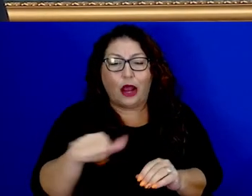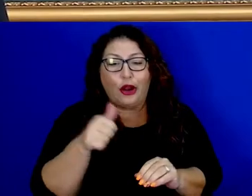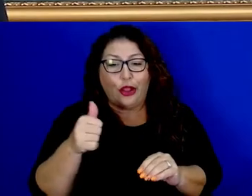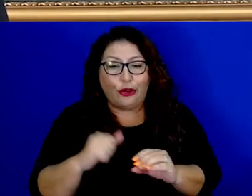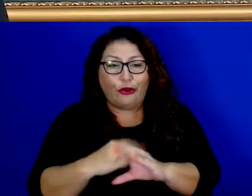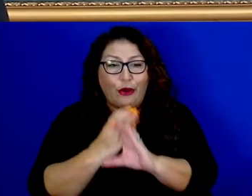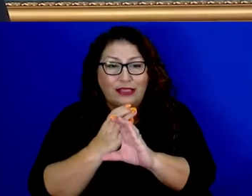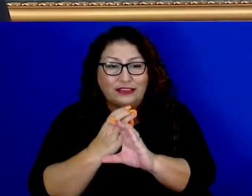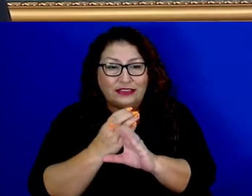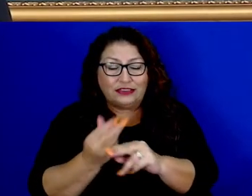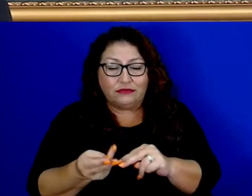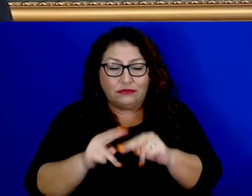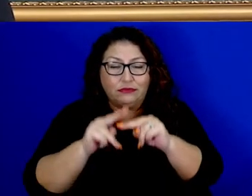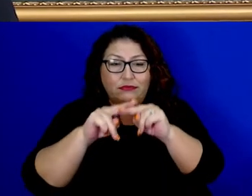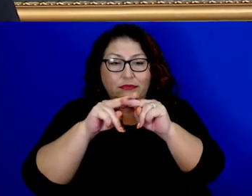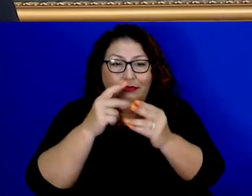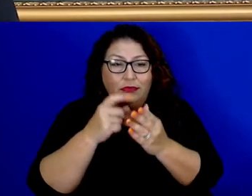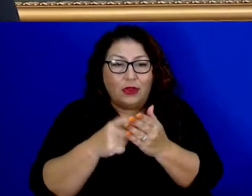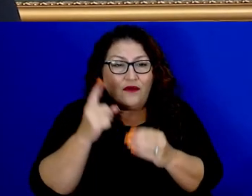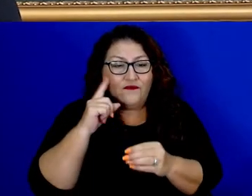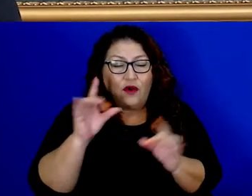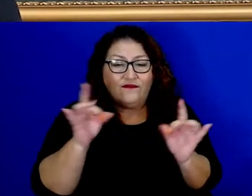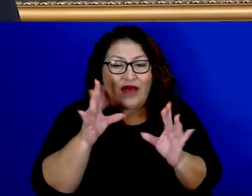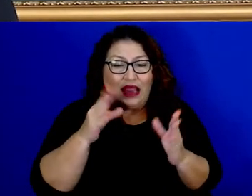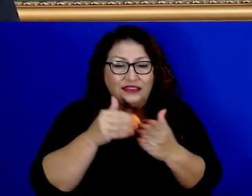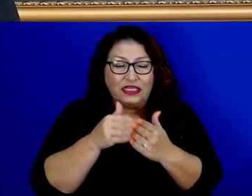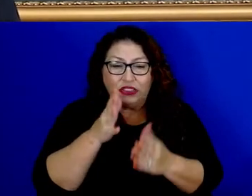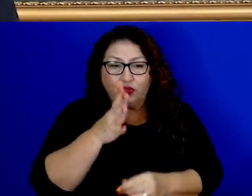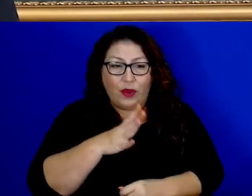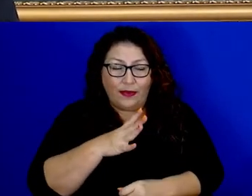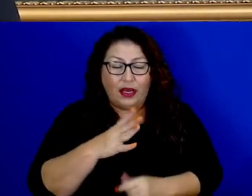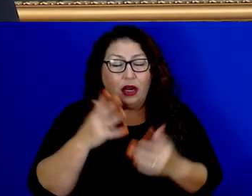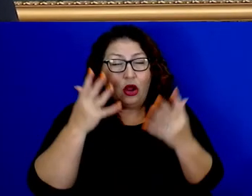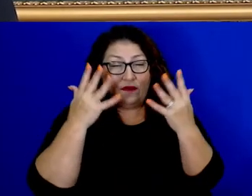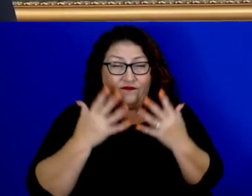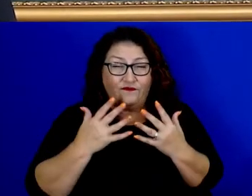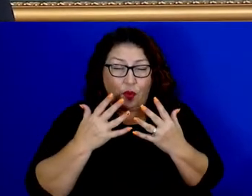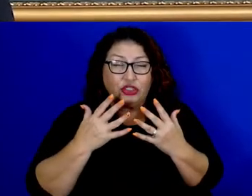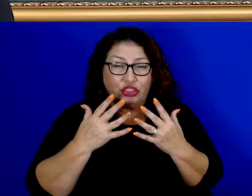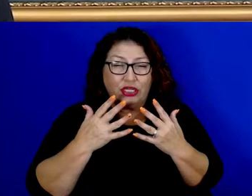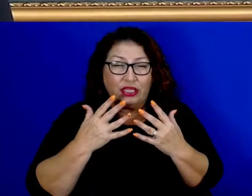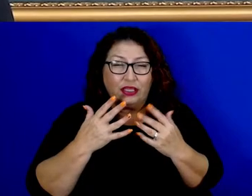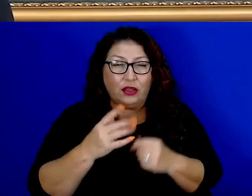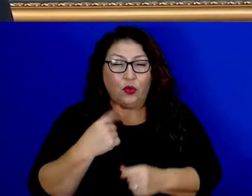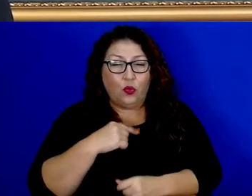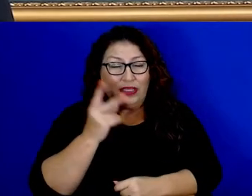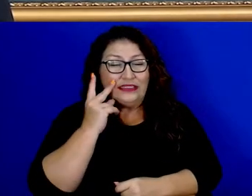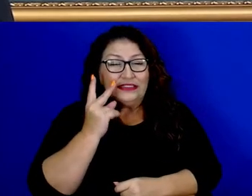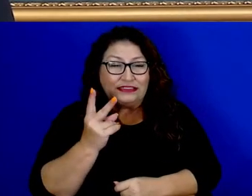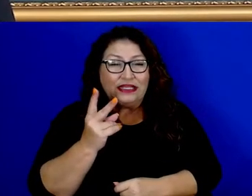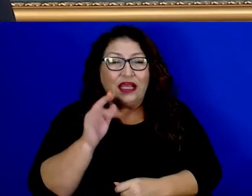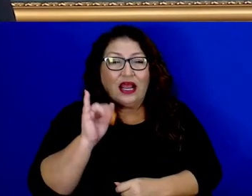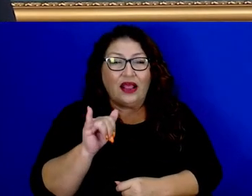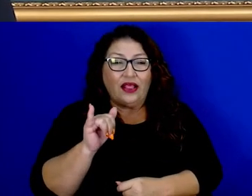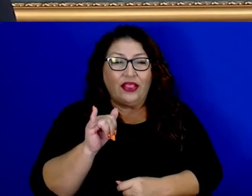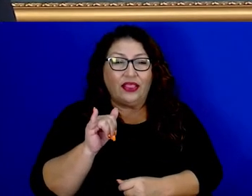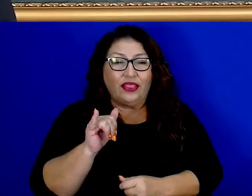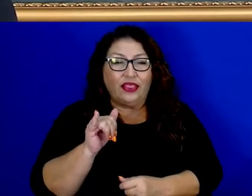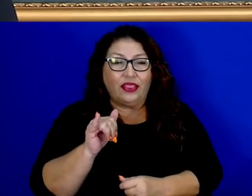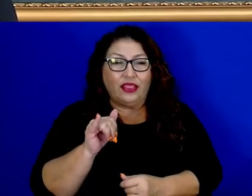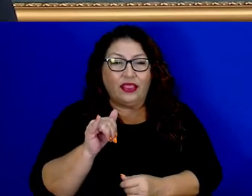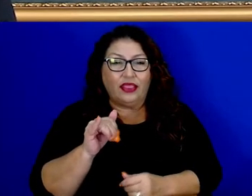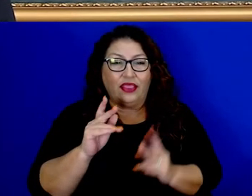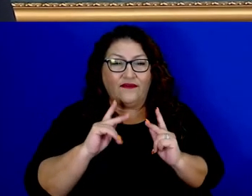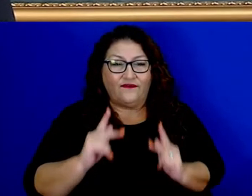of violence against women. Unfortunately, we see that the frequent physical distancing